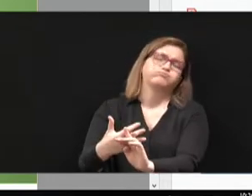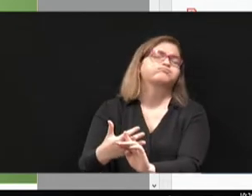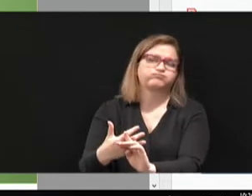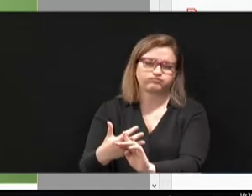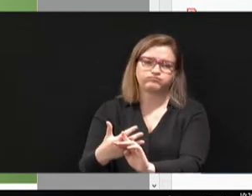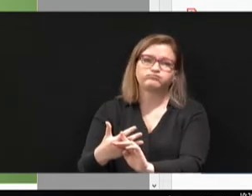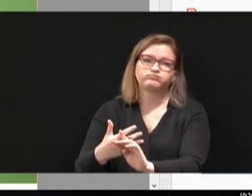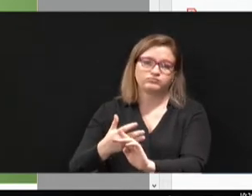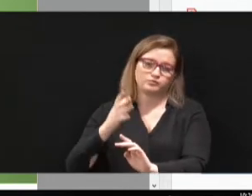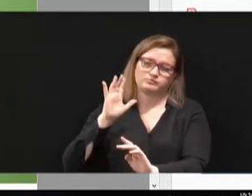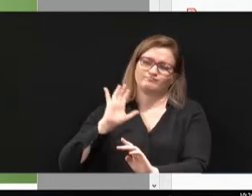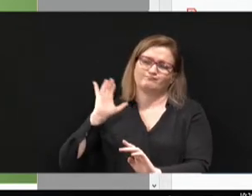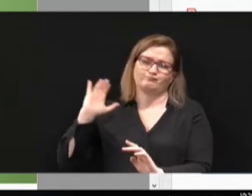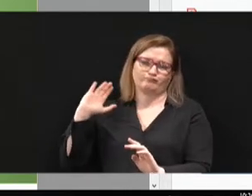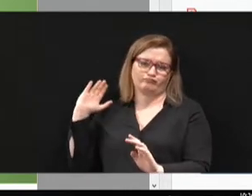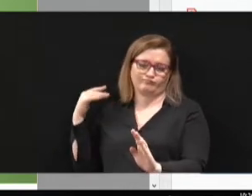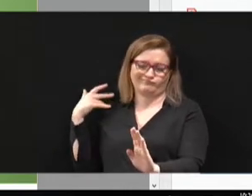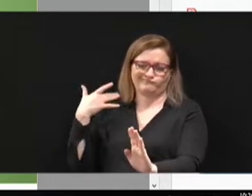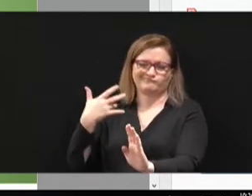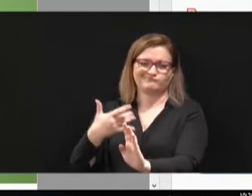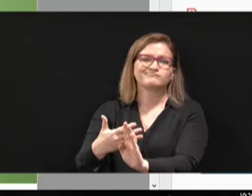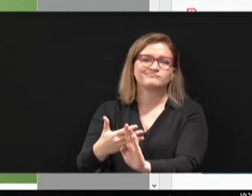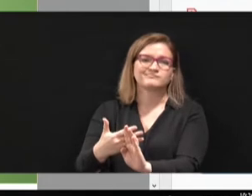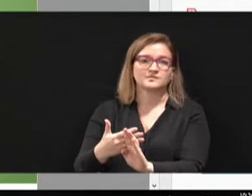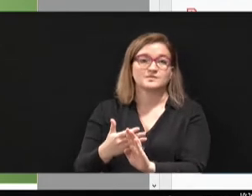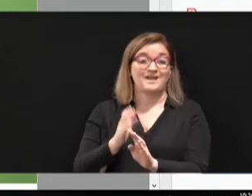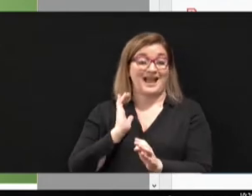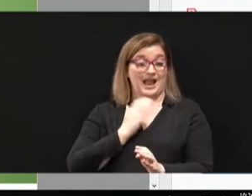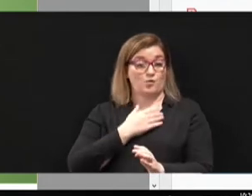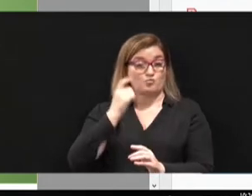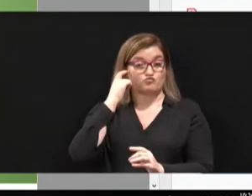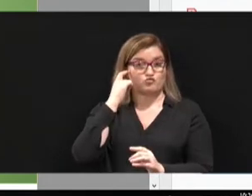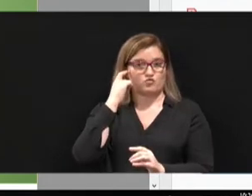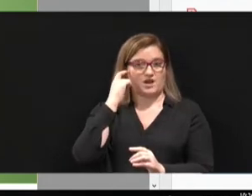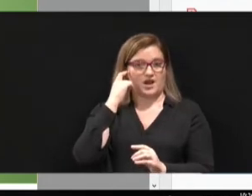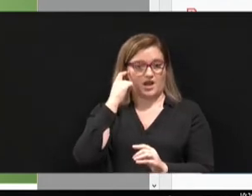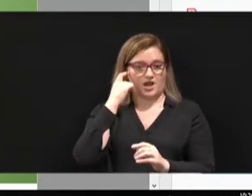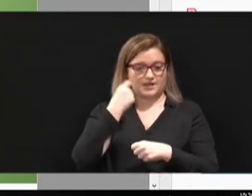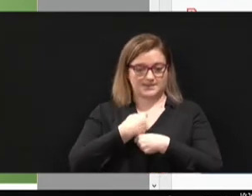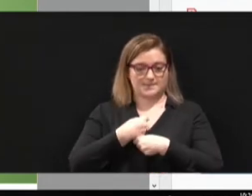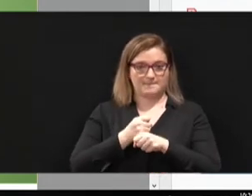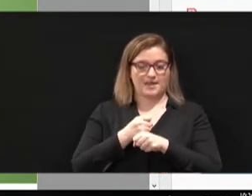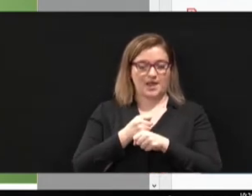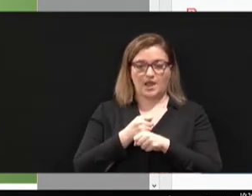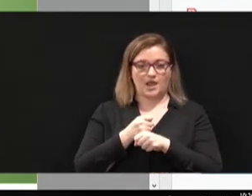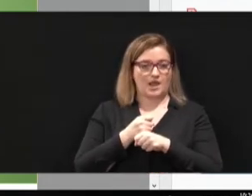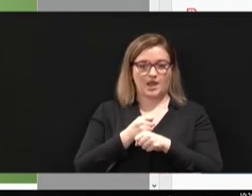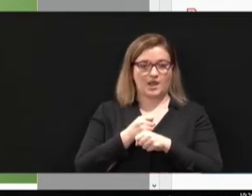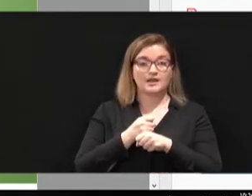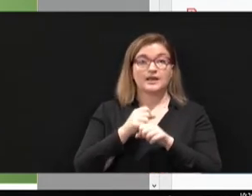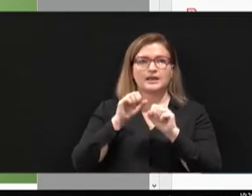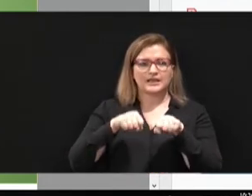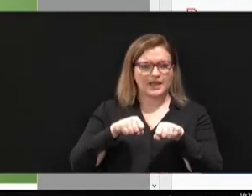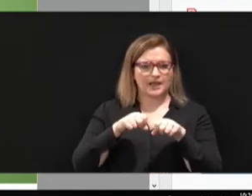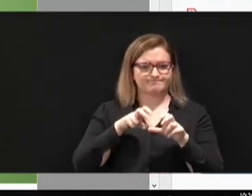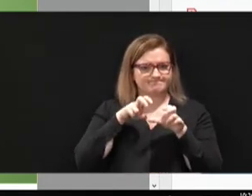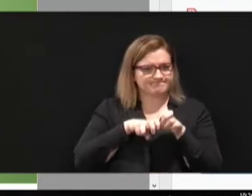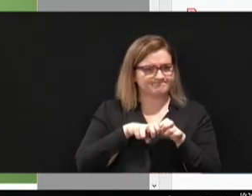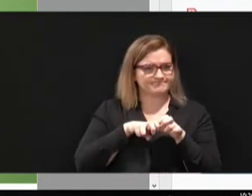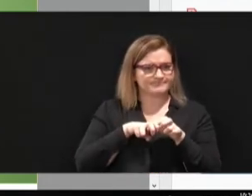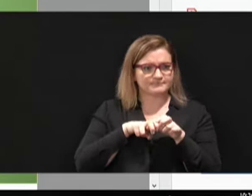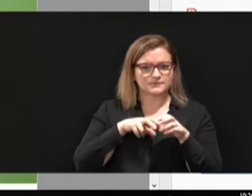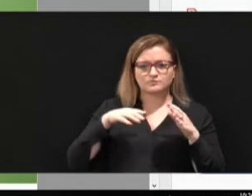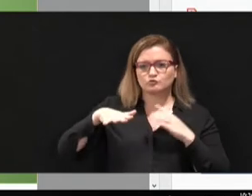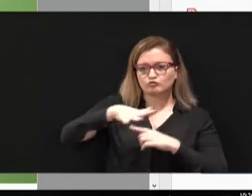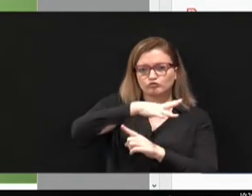our brain is made so that we can just learn to speak by being surrounded by speaking.